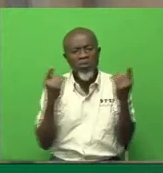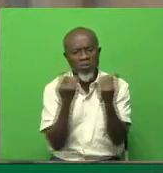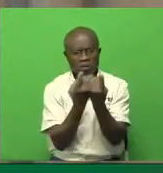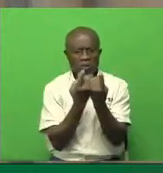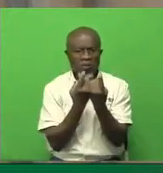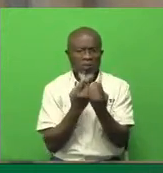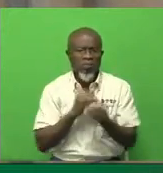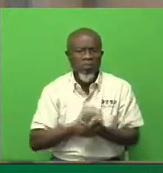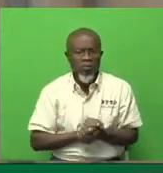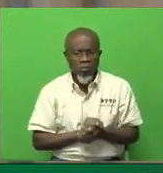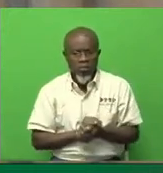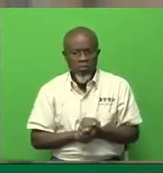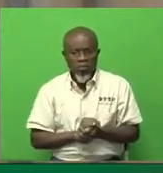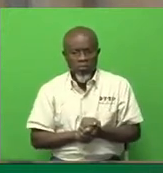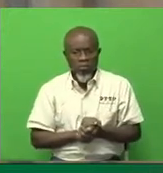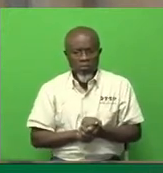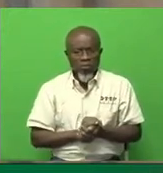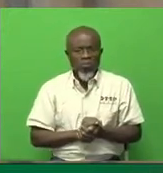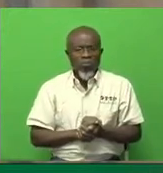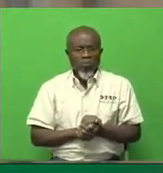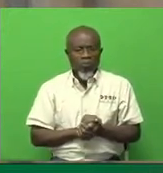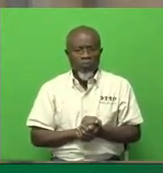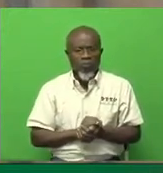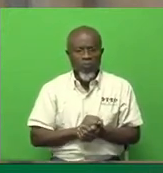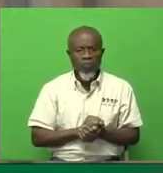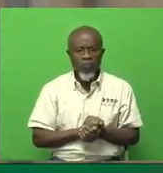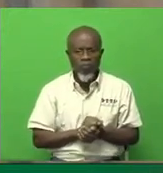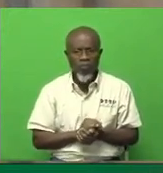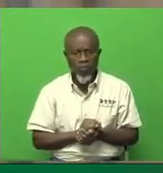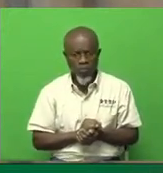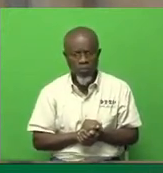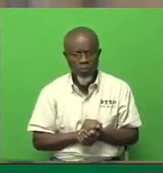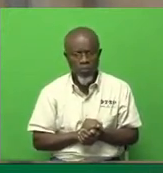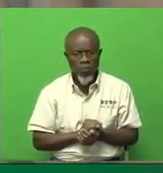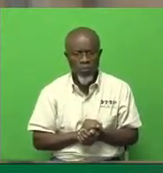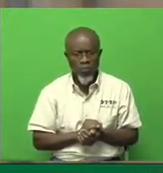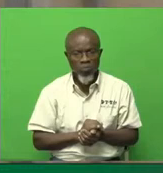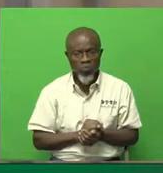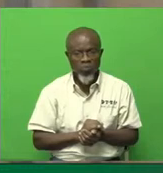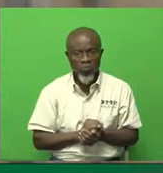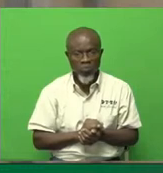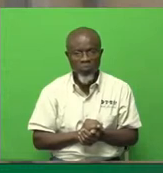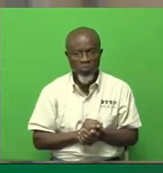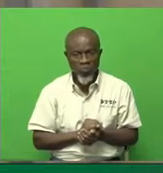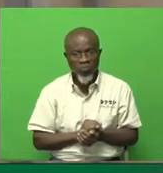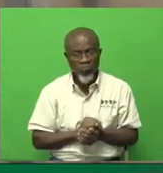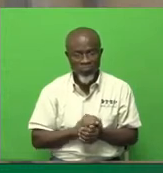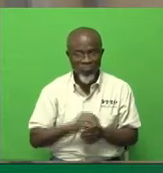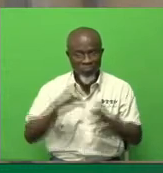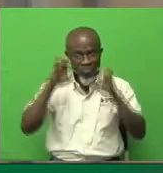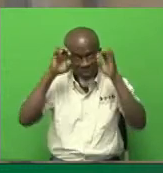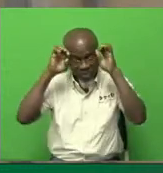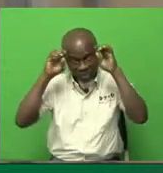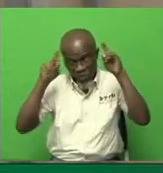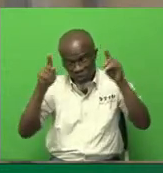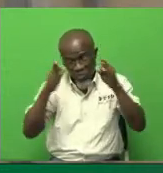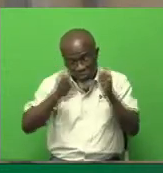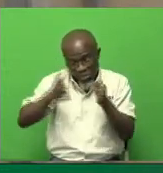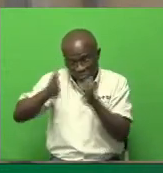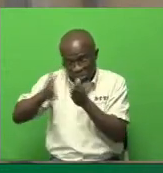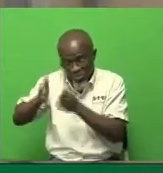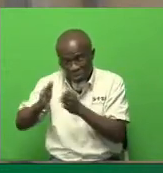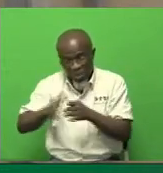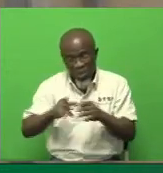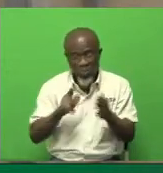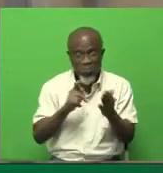research and planning education District Health Unit teacher training exams education planning educational research and evaluation